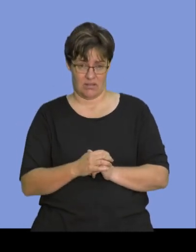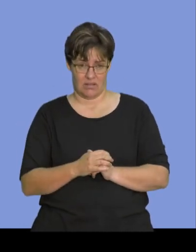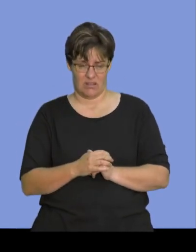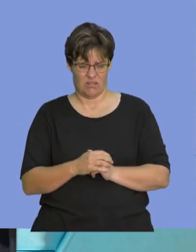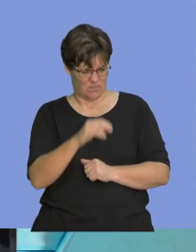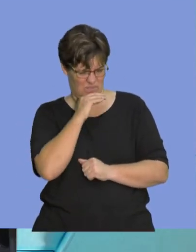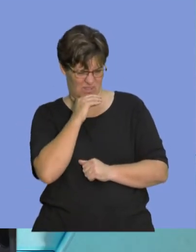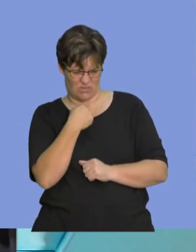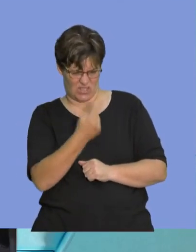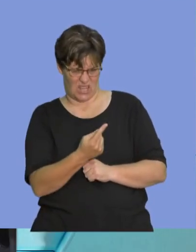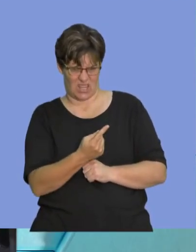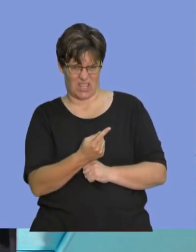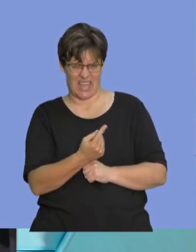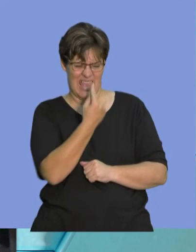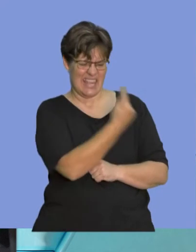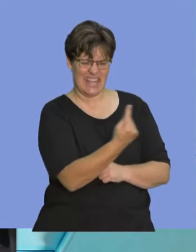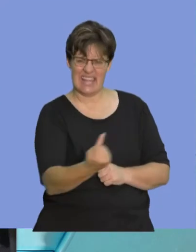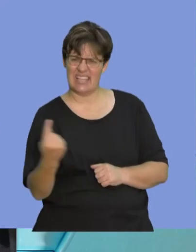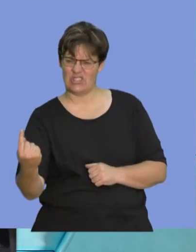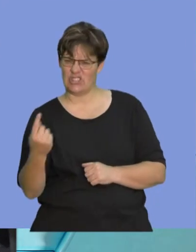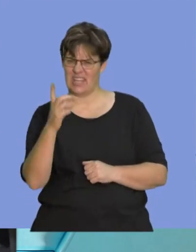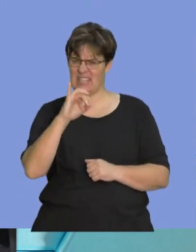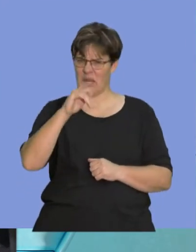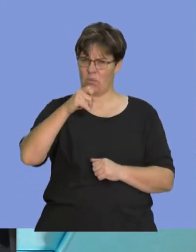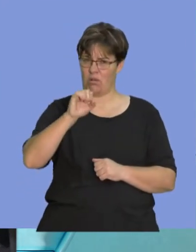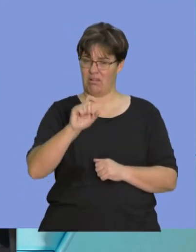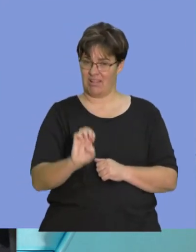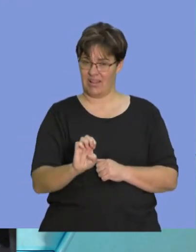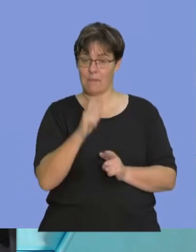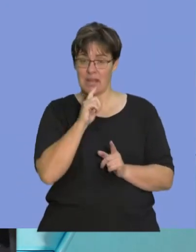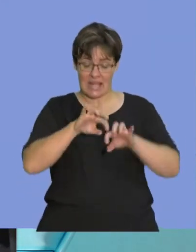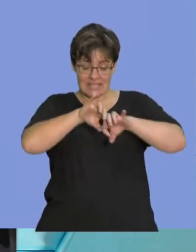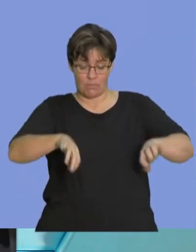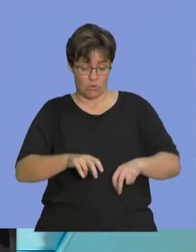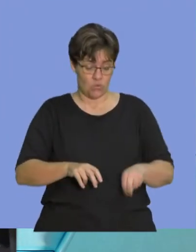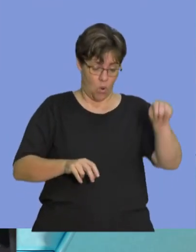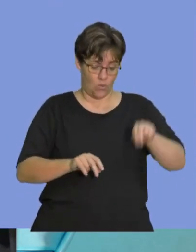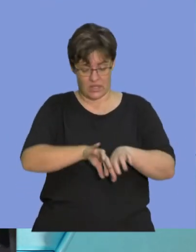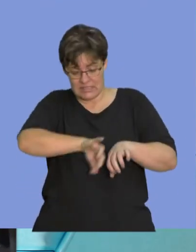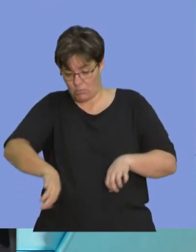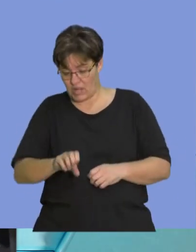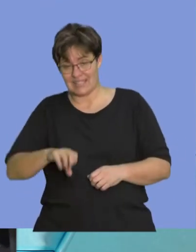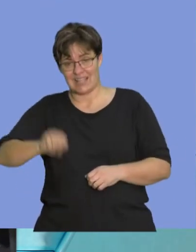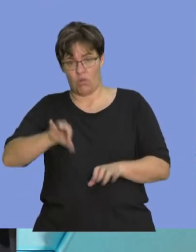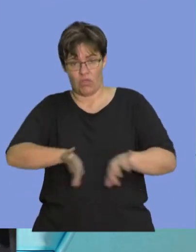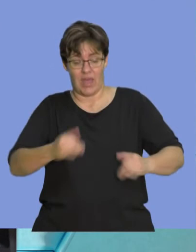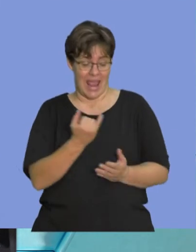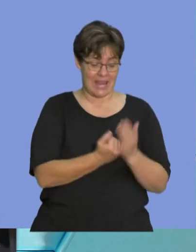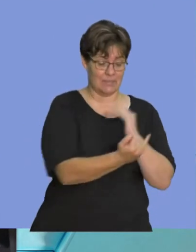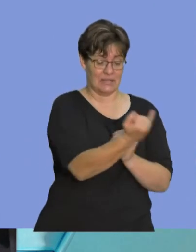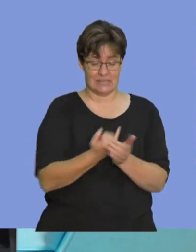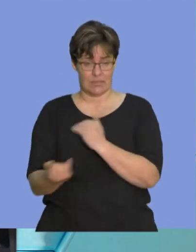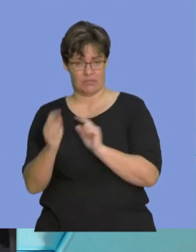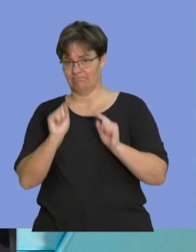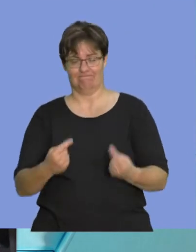too often than others. What do we mean when we say every magnet is a dipole? we cannot separate the North from the South